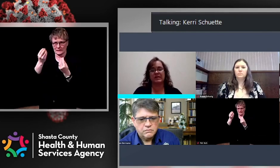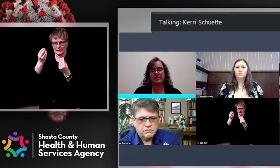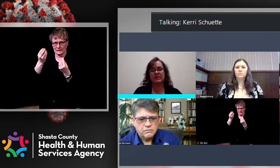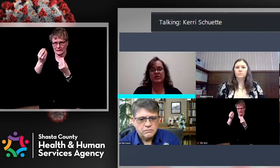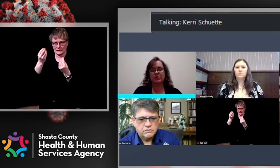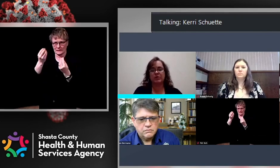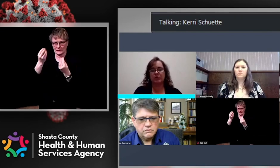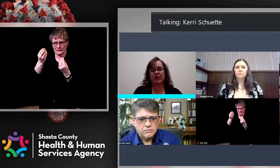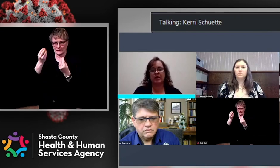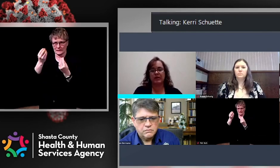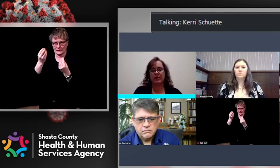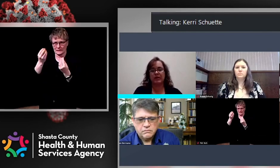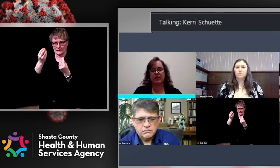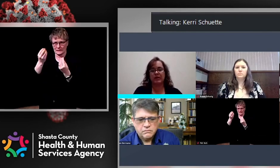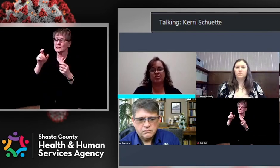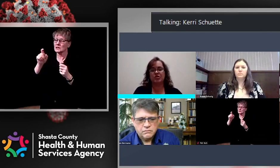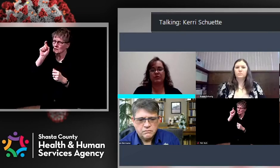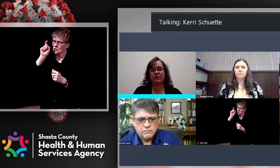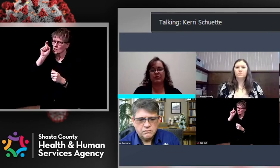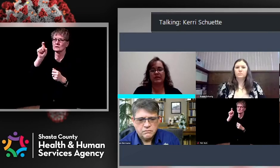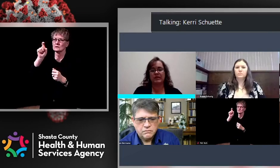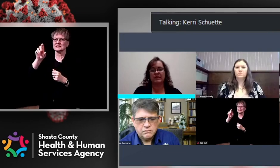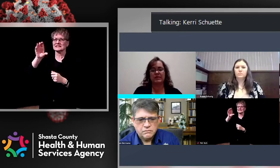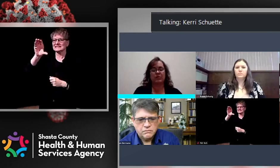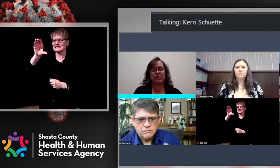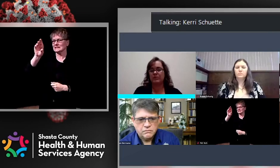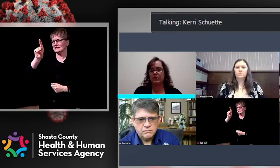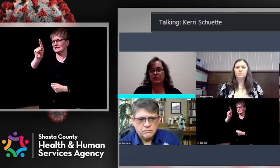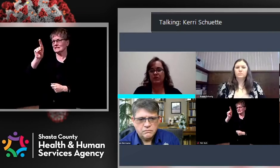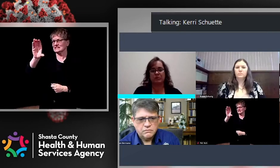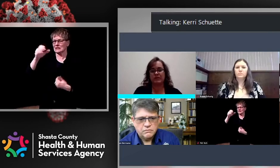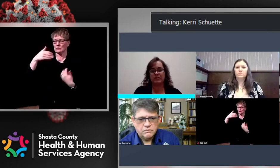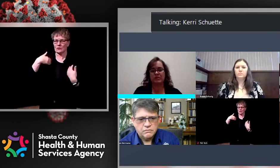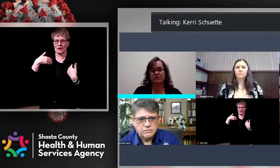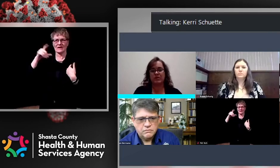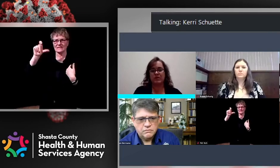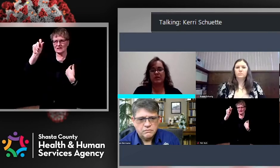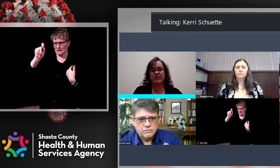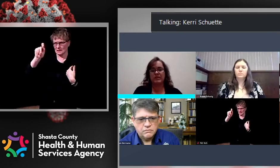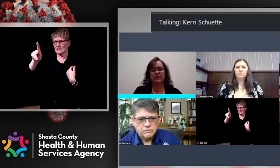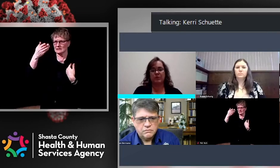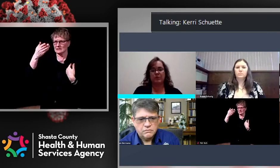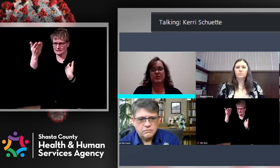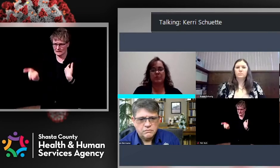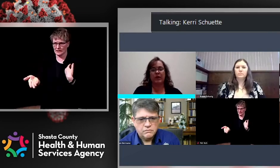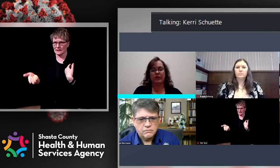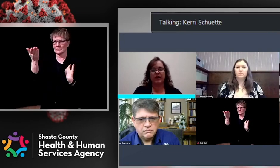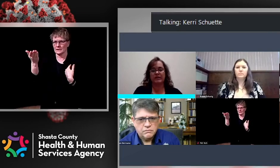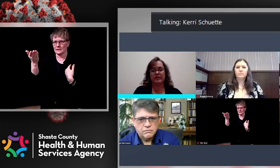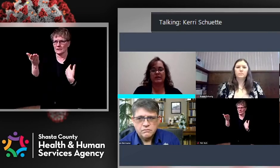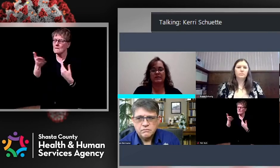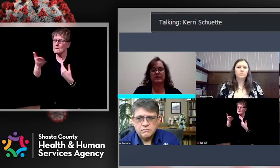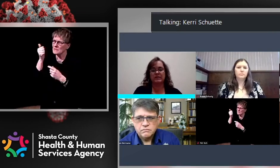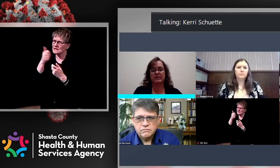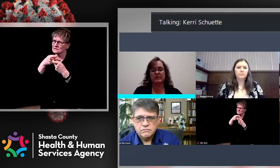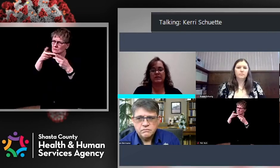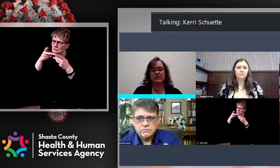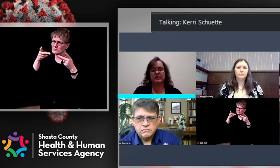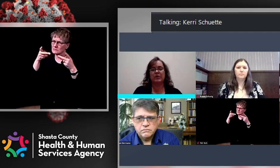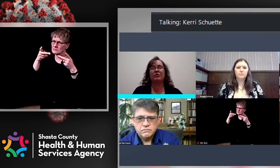from CDC. So we would recommend that you check out those links. That would be a much better place to get information about the